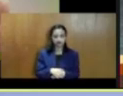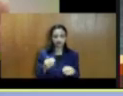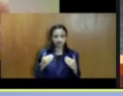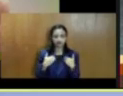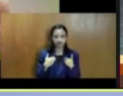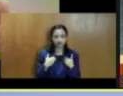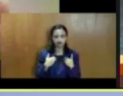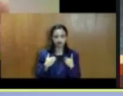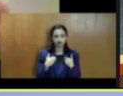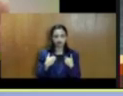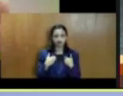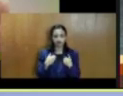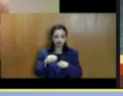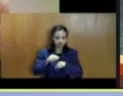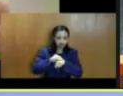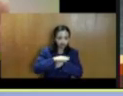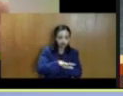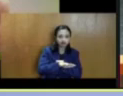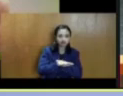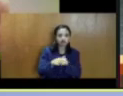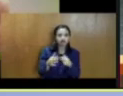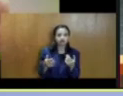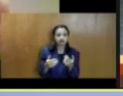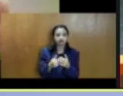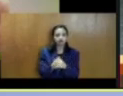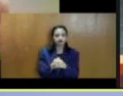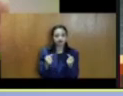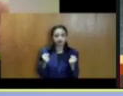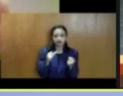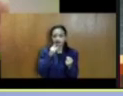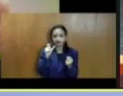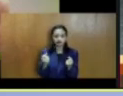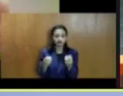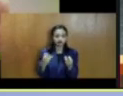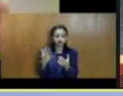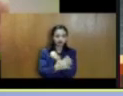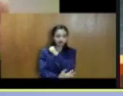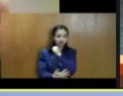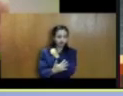has a critical impact on the sustainable development of many countries.